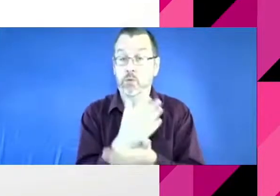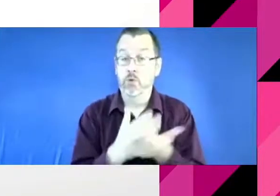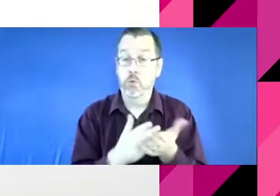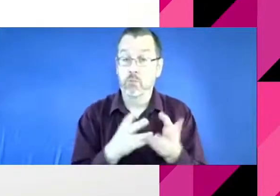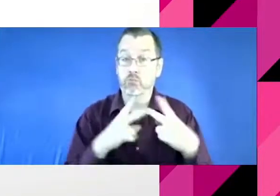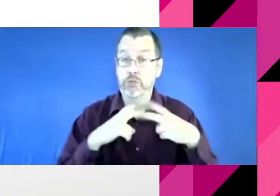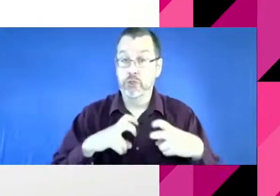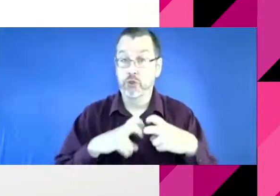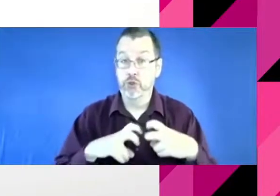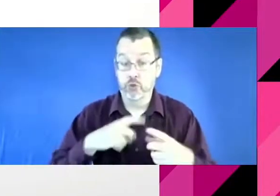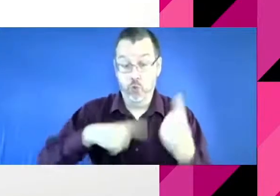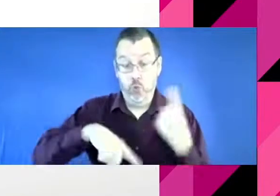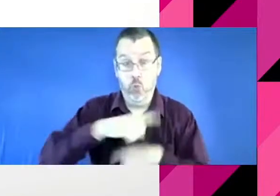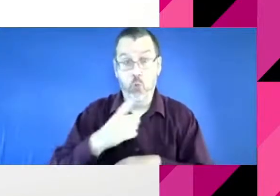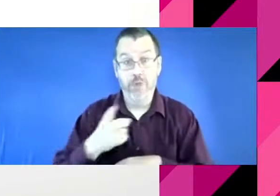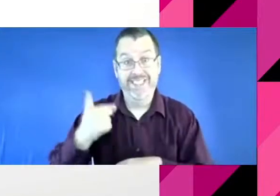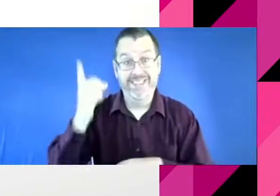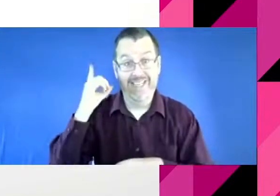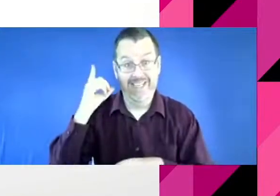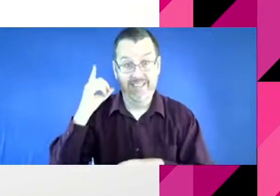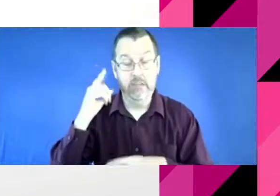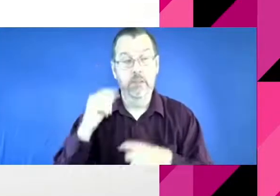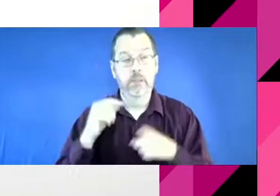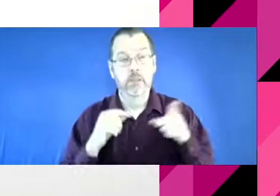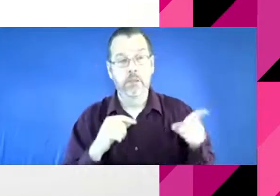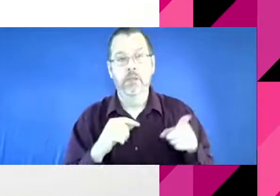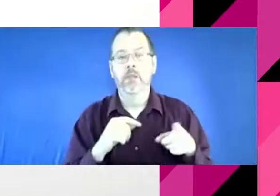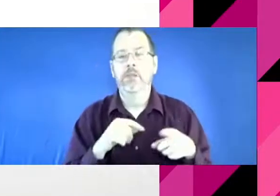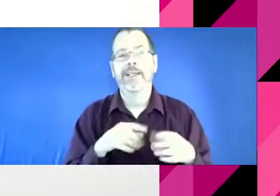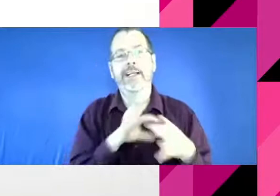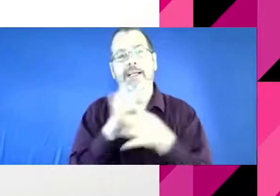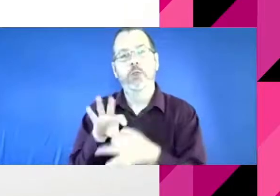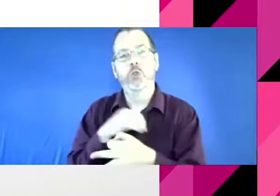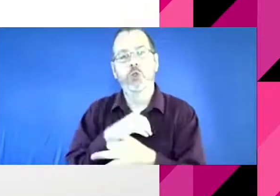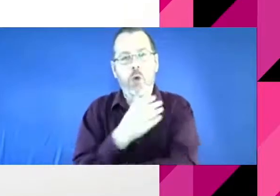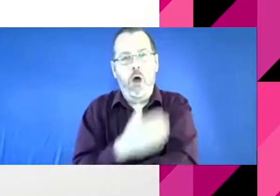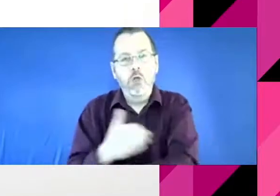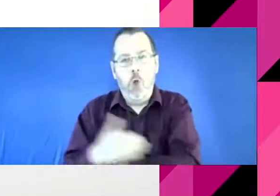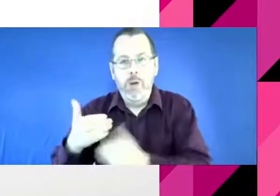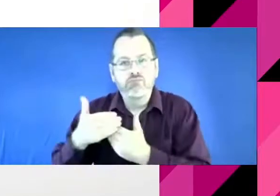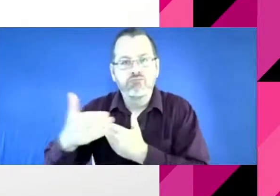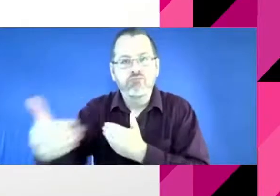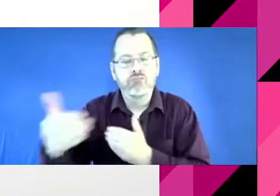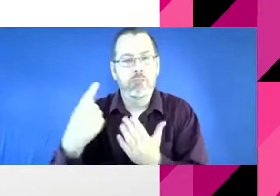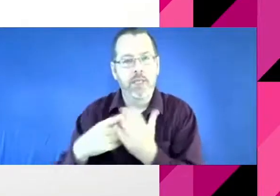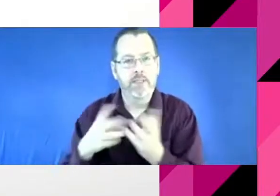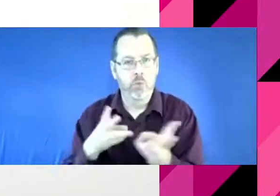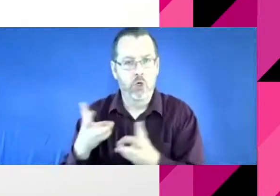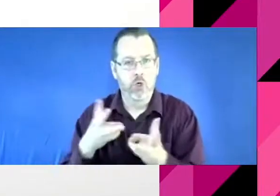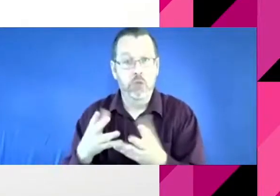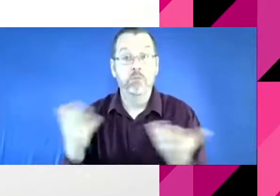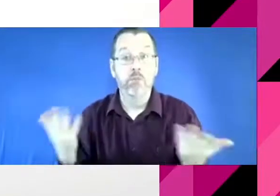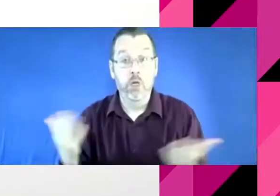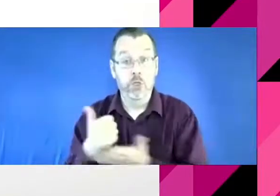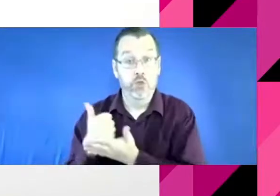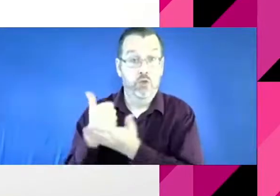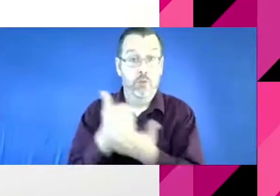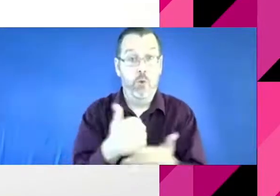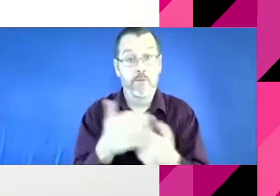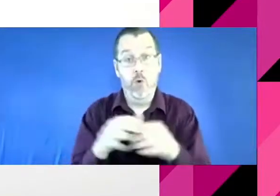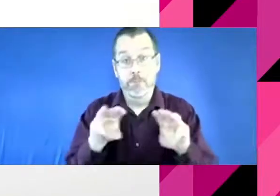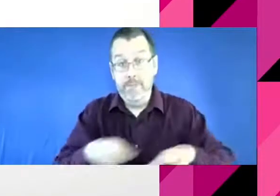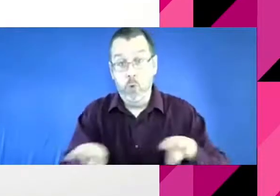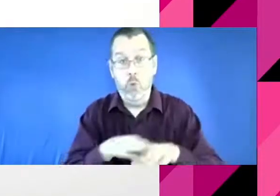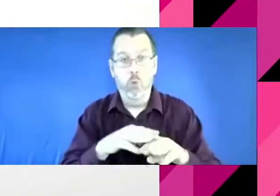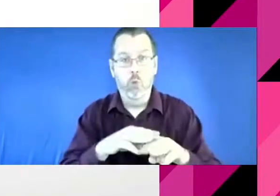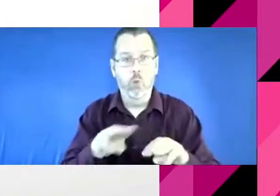to the area for ongoing policy work I highlighted earlier, namely support for people who have a heightened vulnerability in their